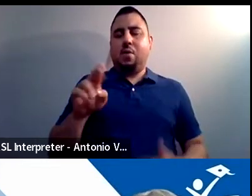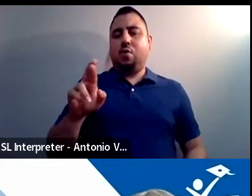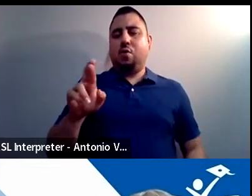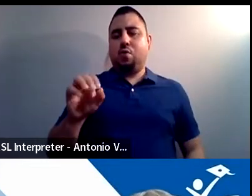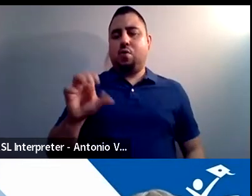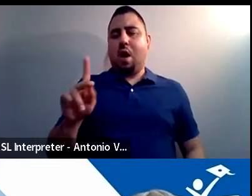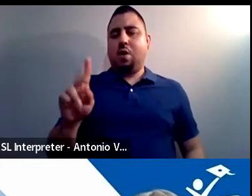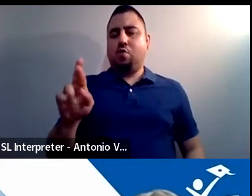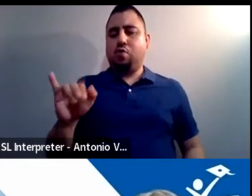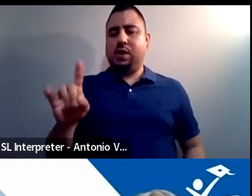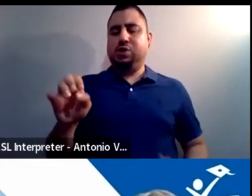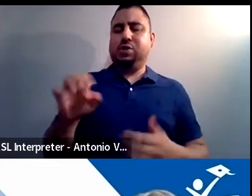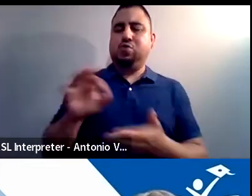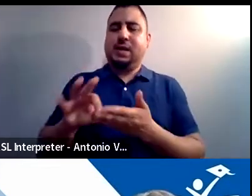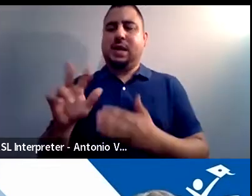3. The rationale